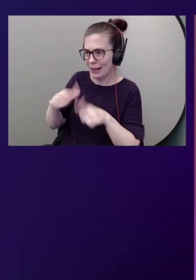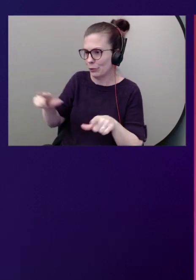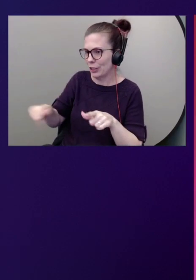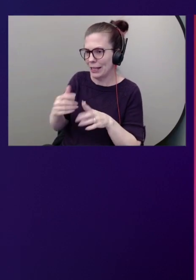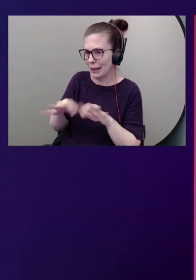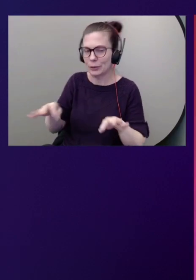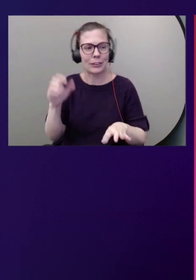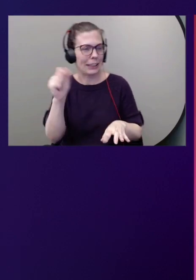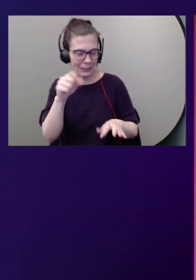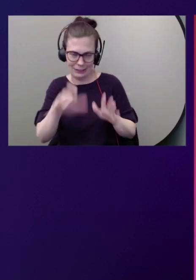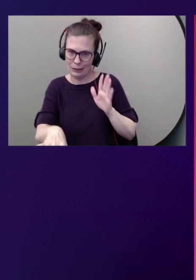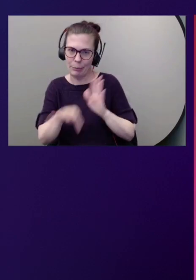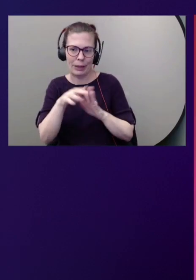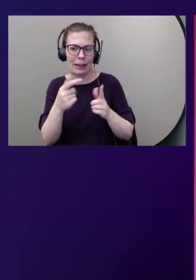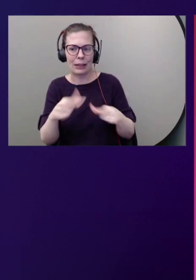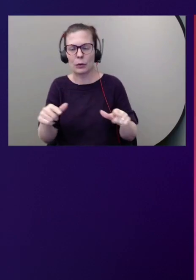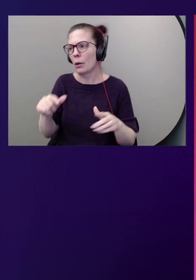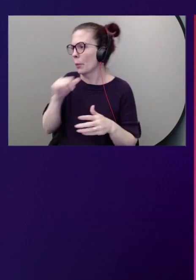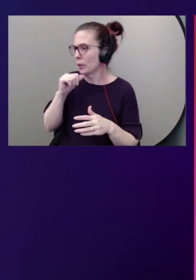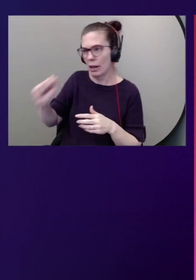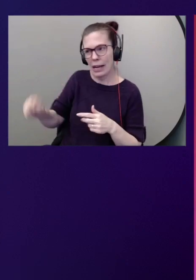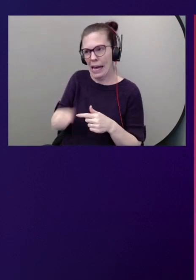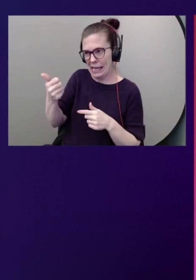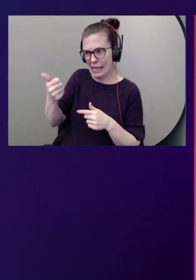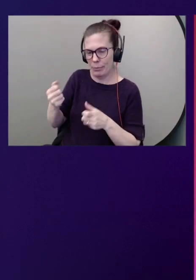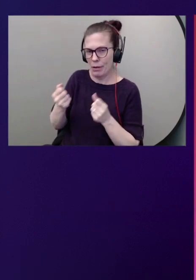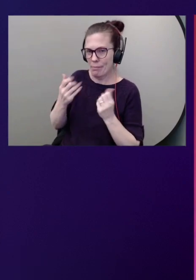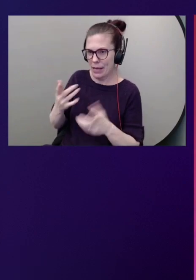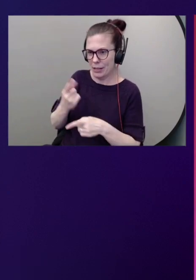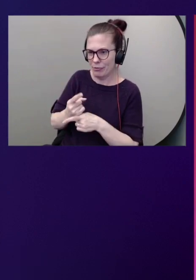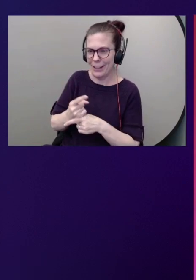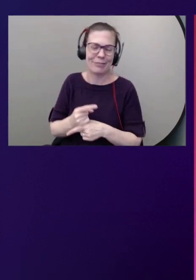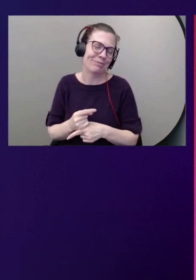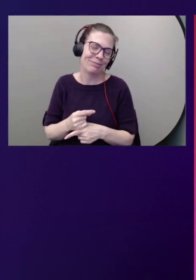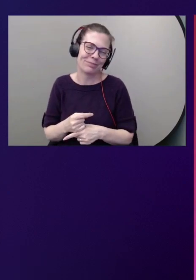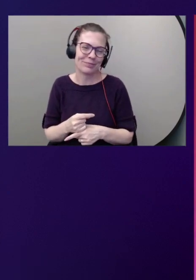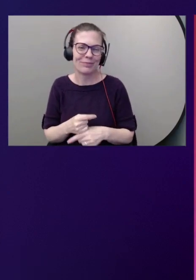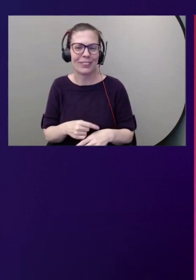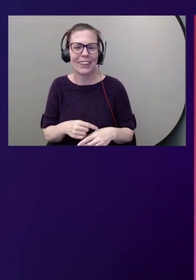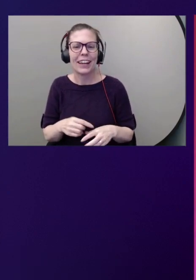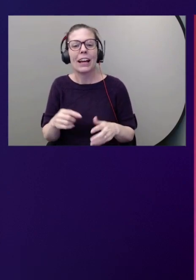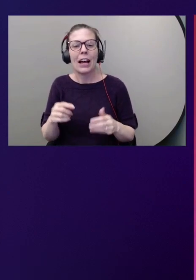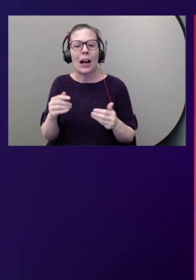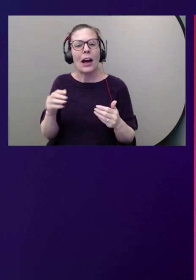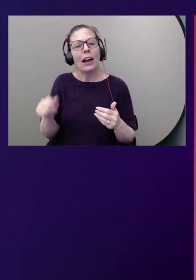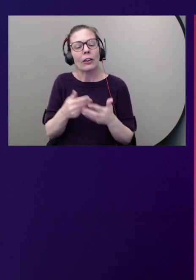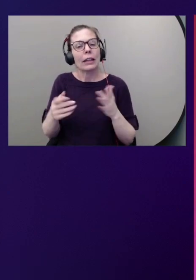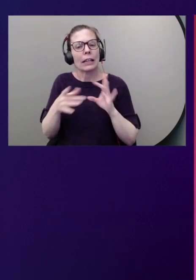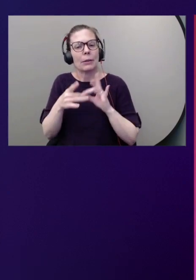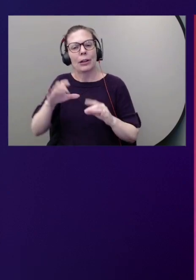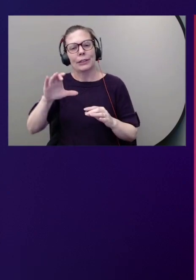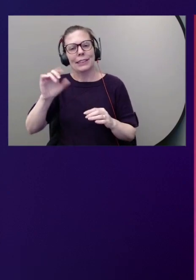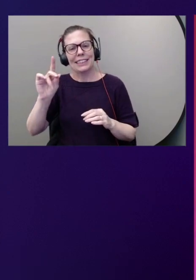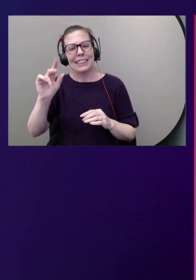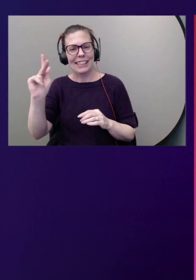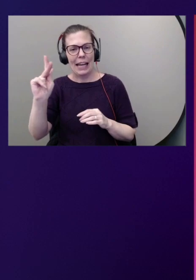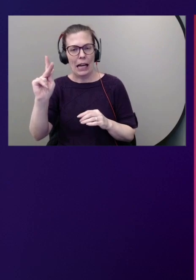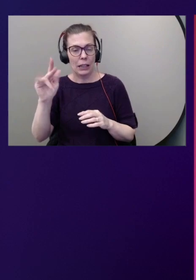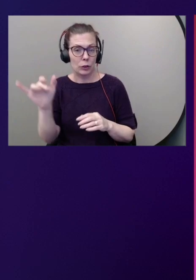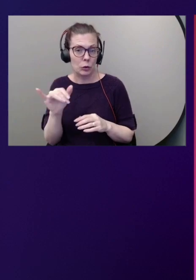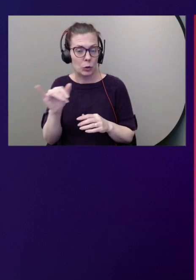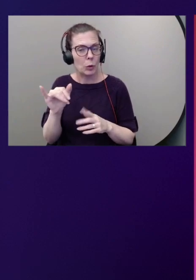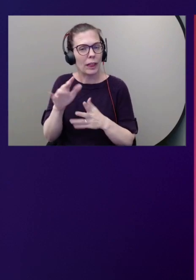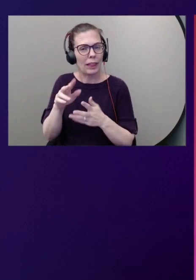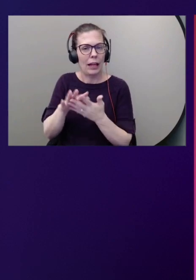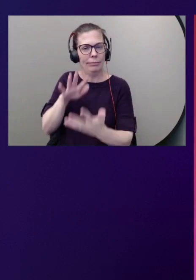Maybe not any language, but a lot of them, right? Yeah. And then the other thing about CDK too is kind of the abstraction piece,